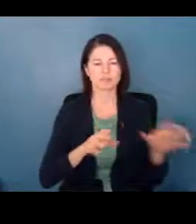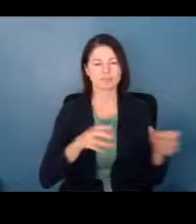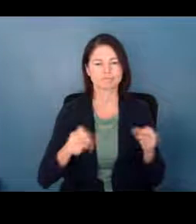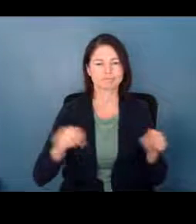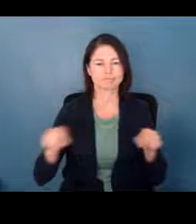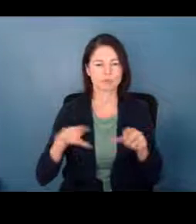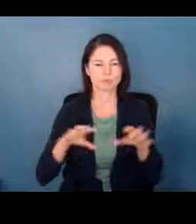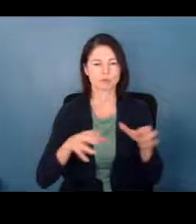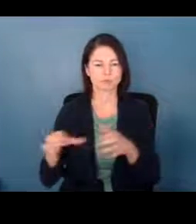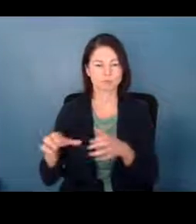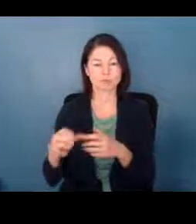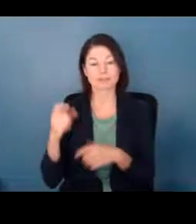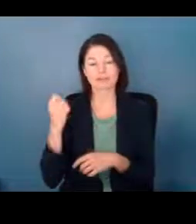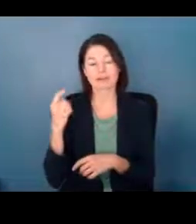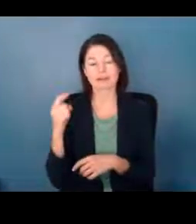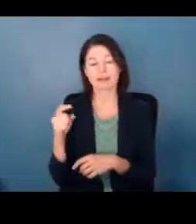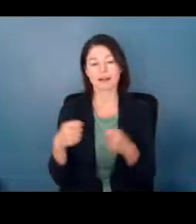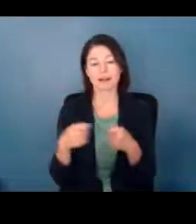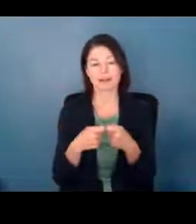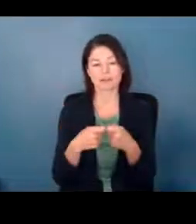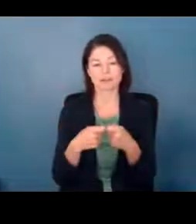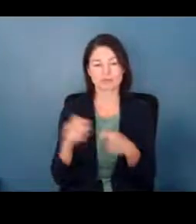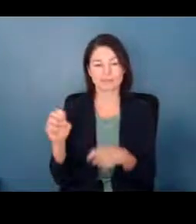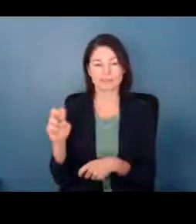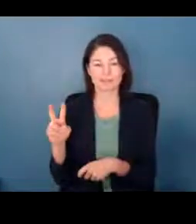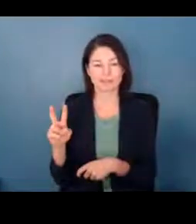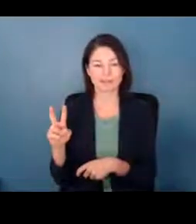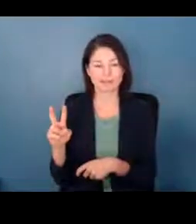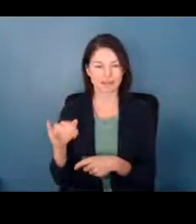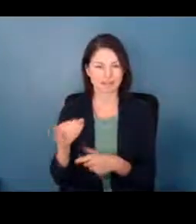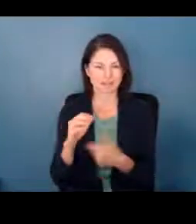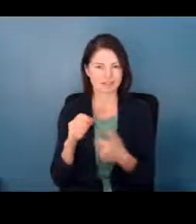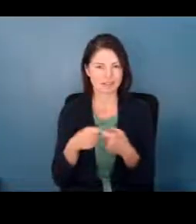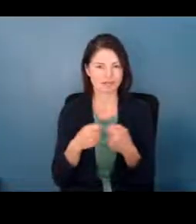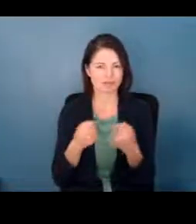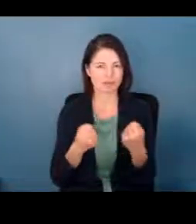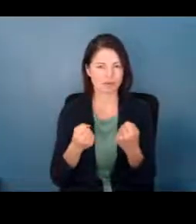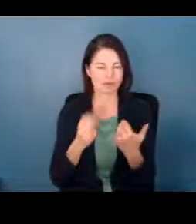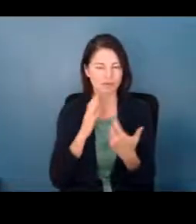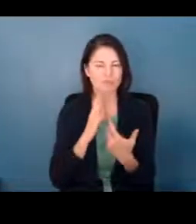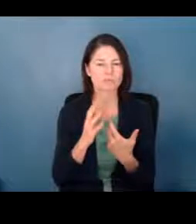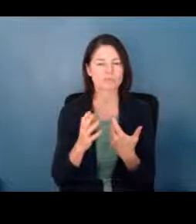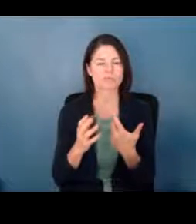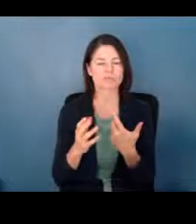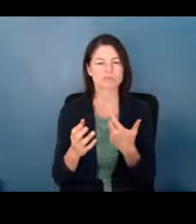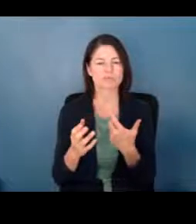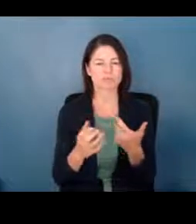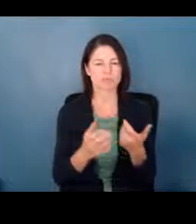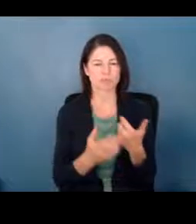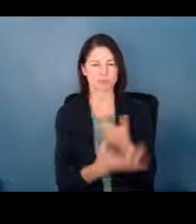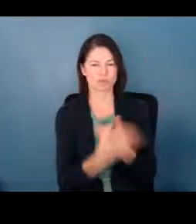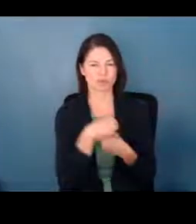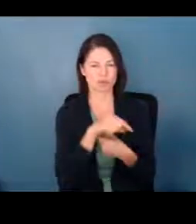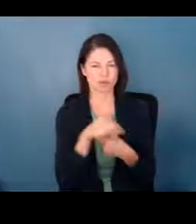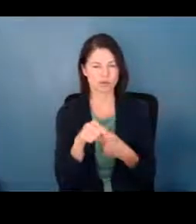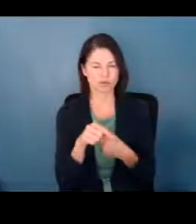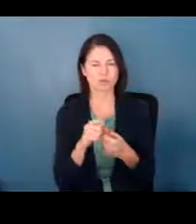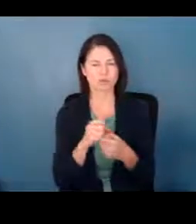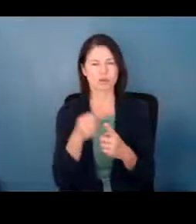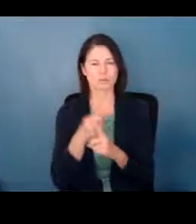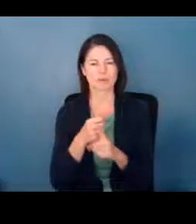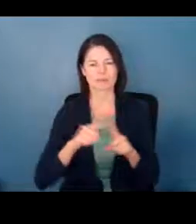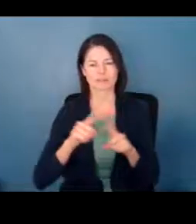will be some of the first to phase in. We know there's a lot of interest in income levels and how different rates will impact different incomes. And I